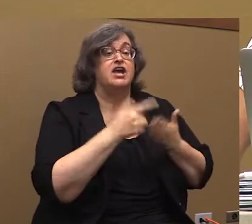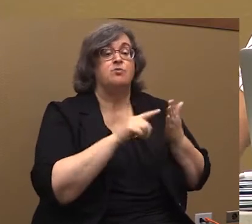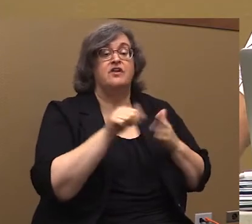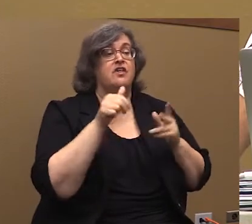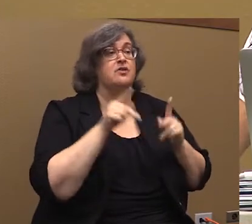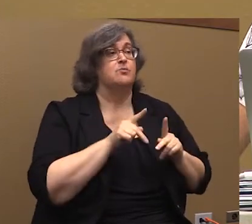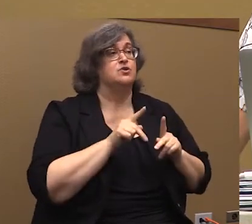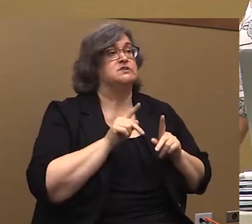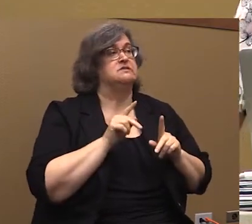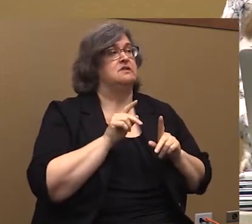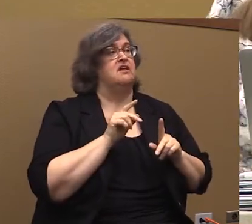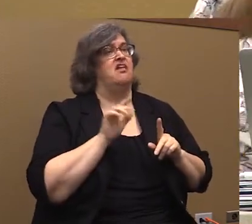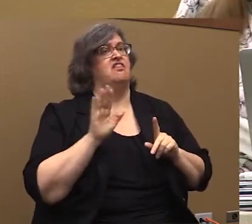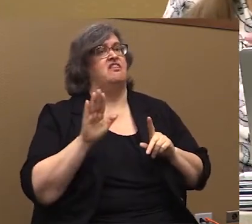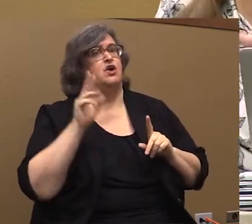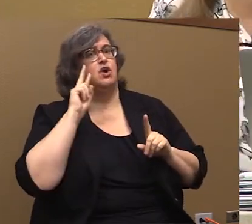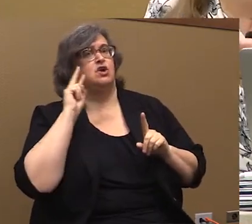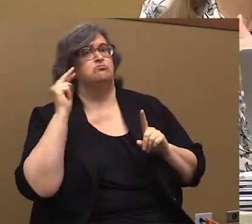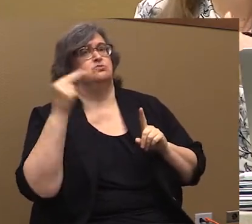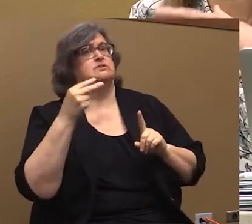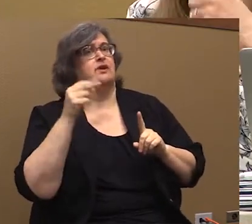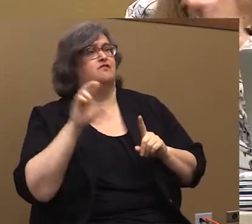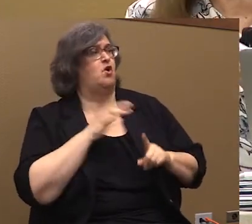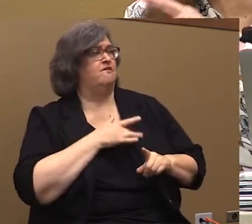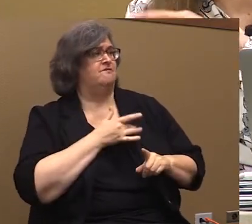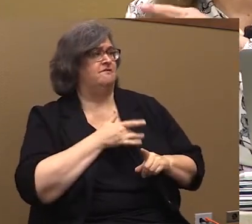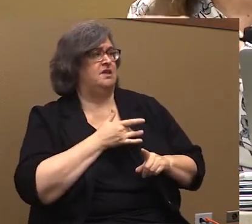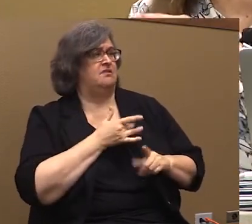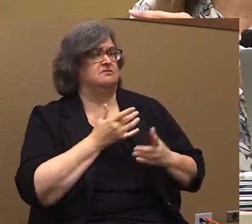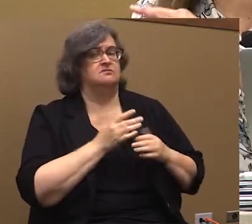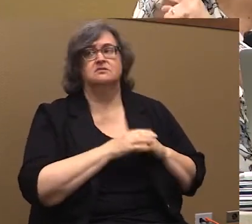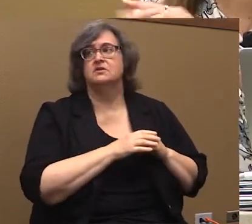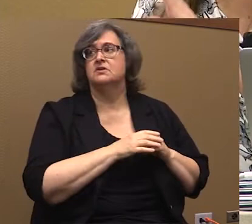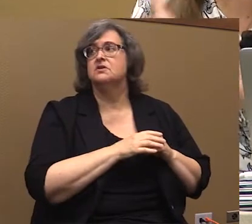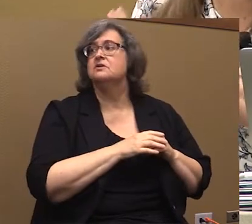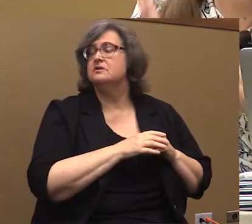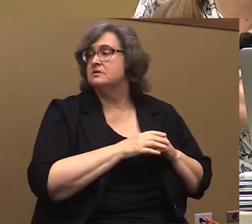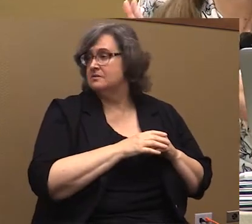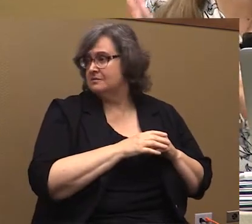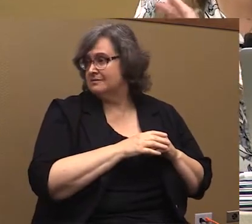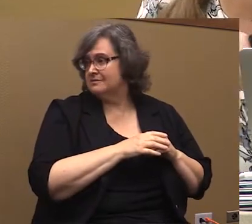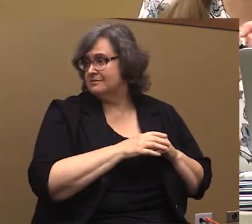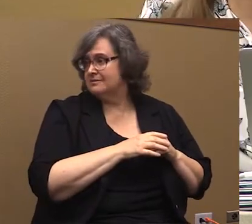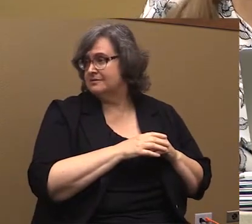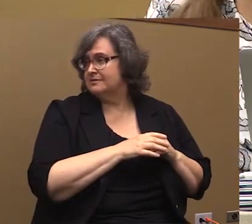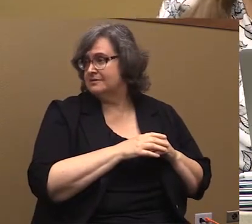you think you are, but are you really conveying what that other person's